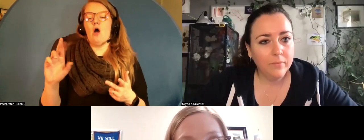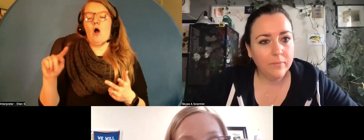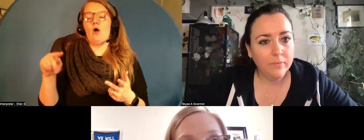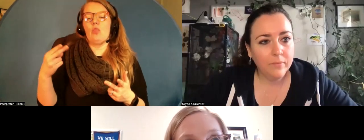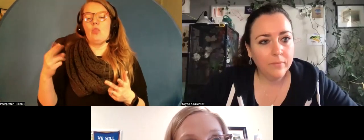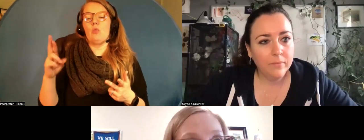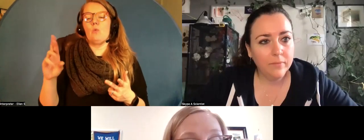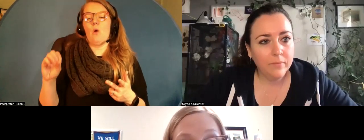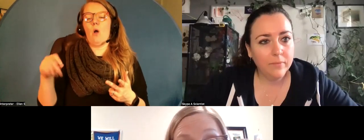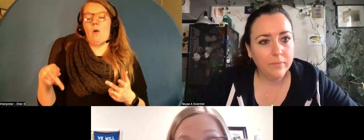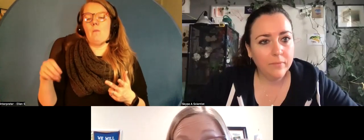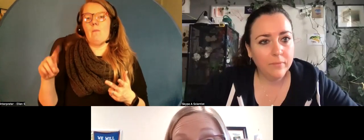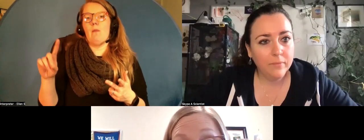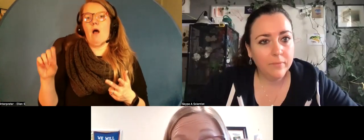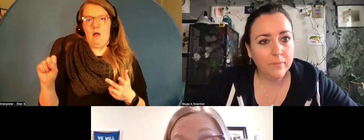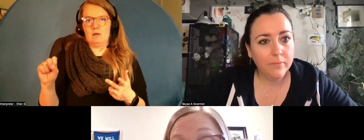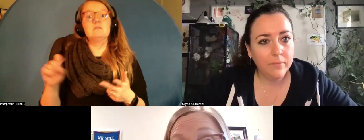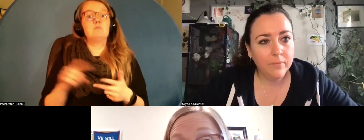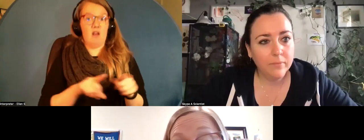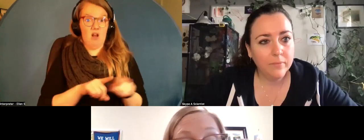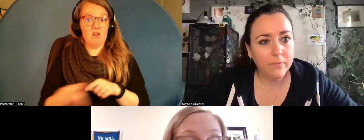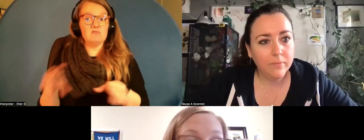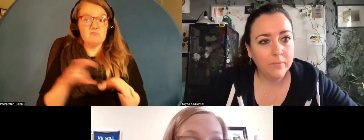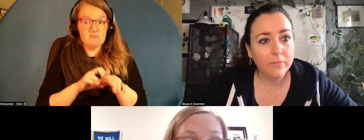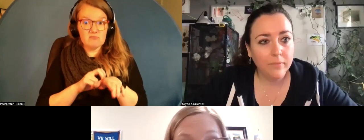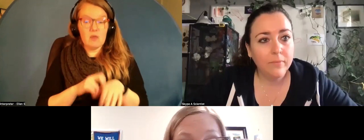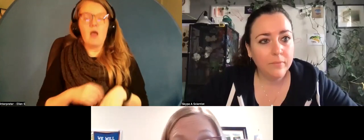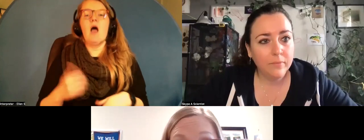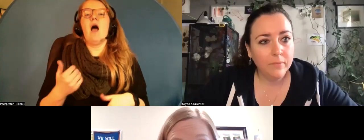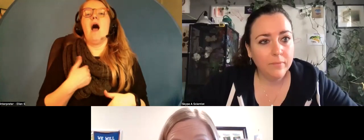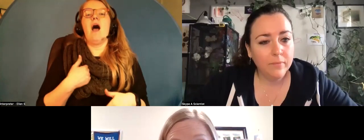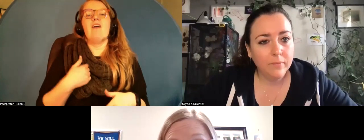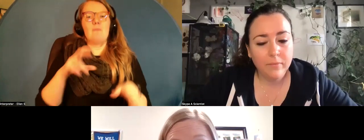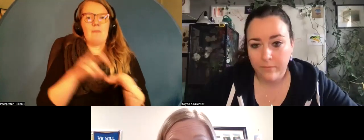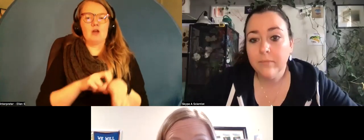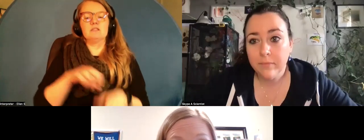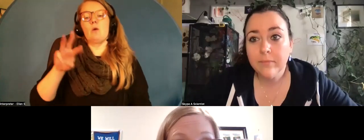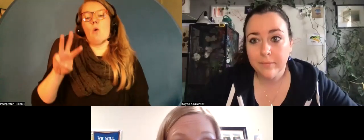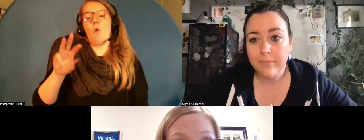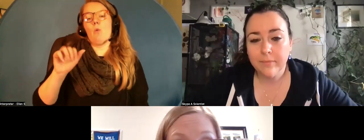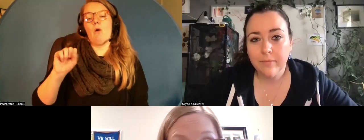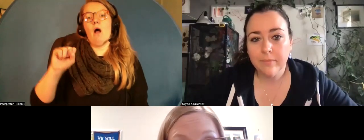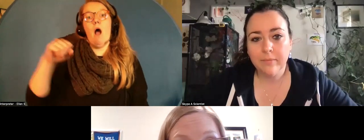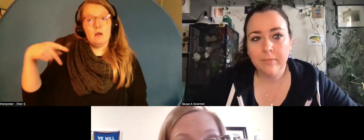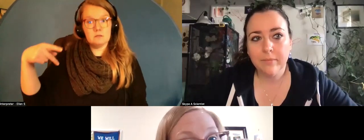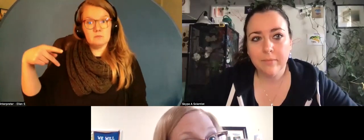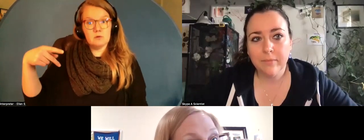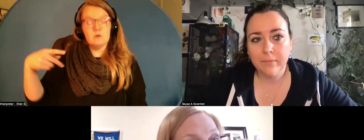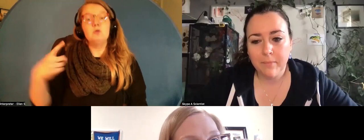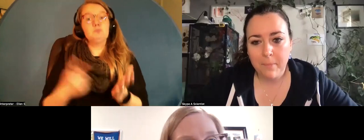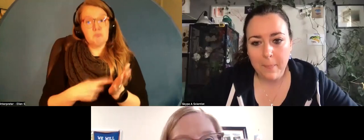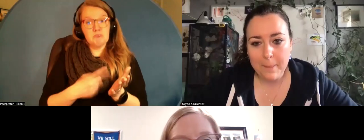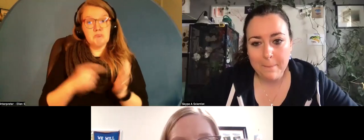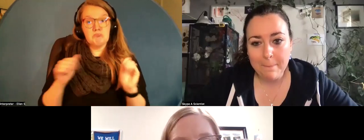insects. There are parasitic wasps. And so, yes, some parasites can have legs and